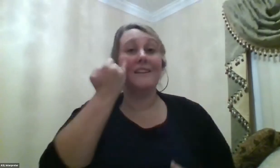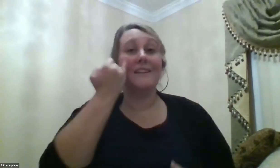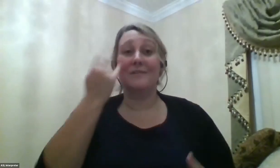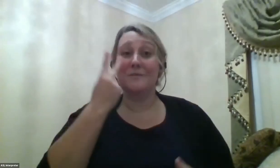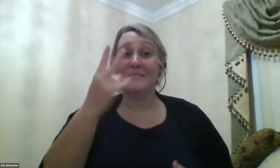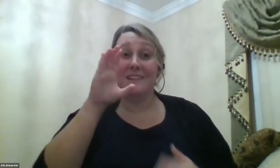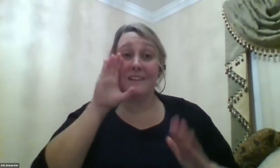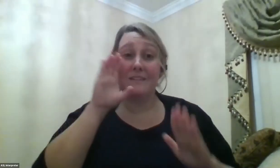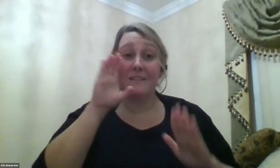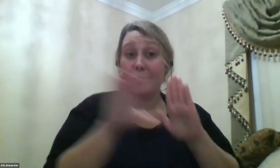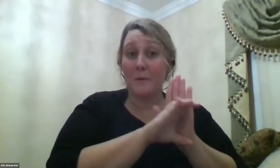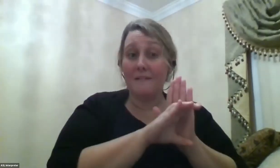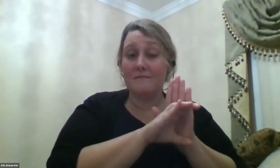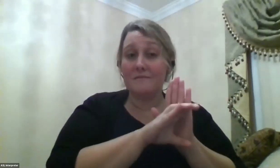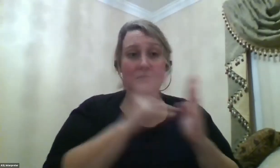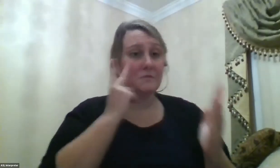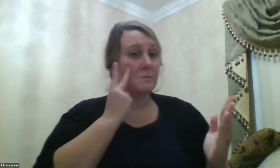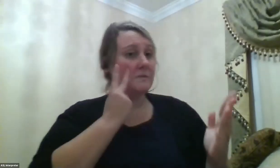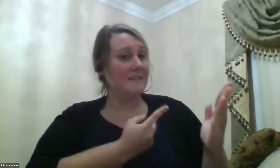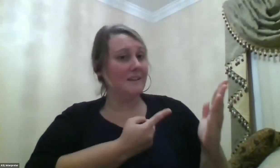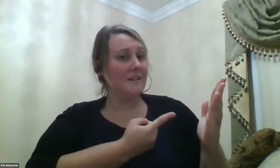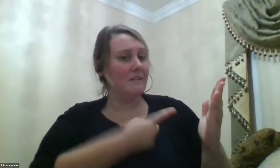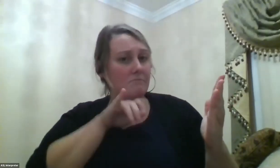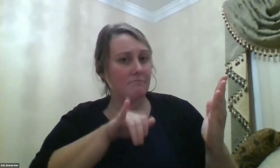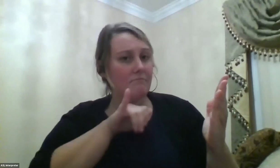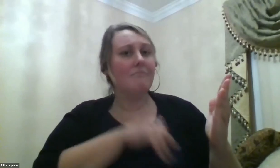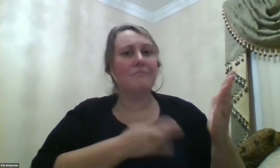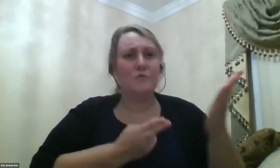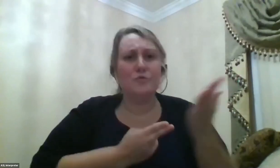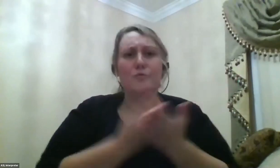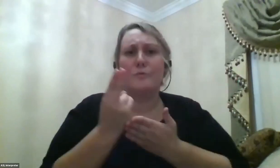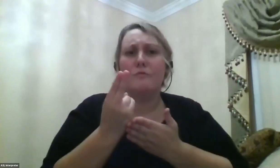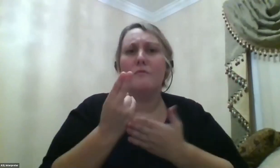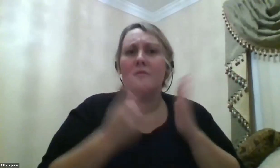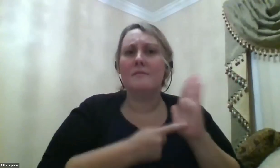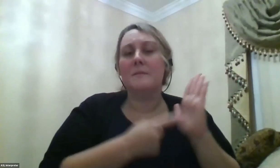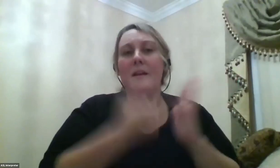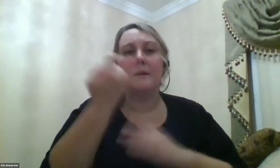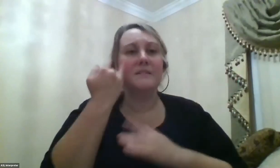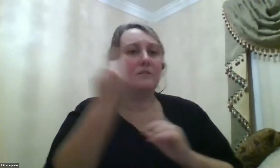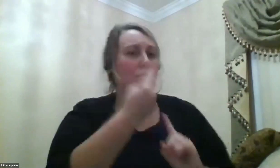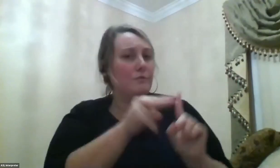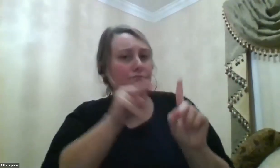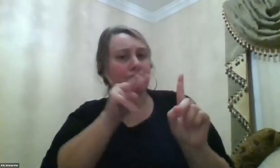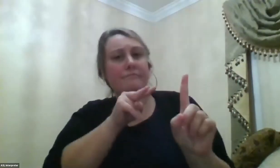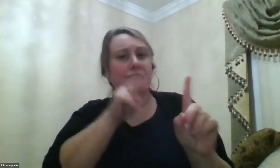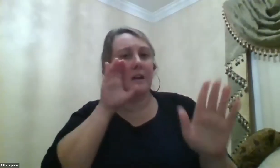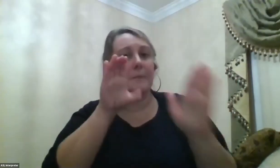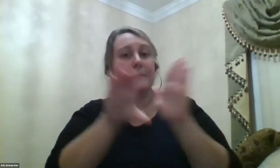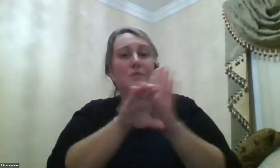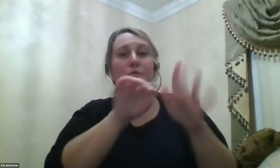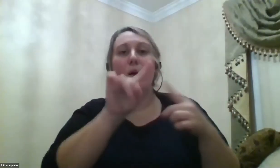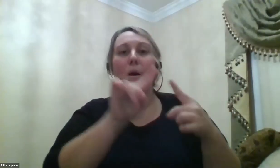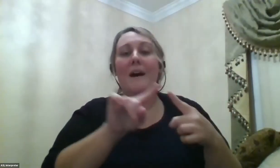um, or of any kind of a documentary subject, like it, the, the image becomes a window into the truth.